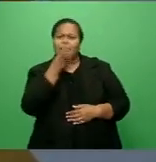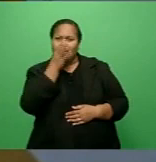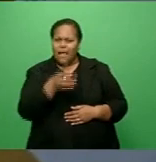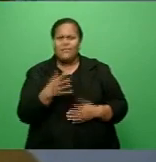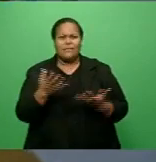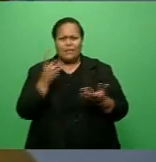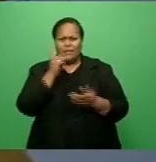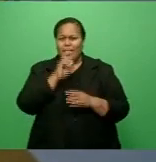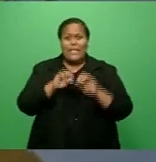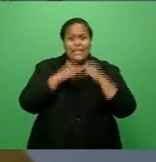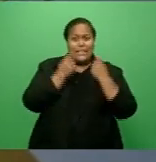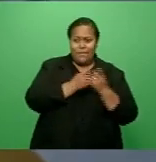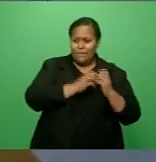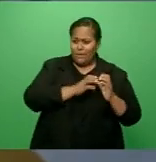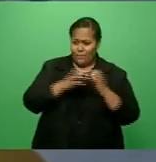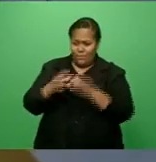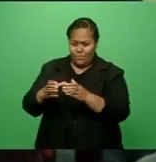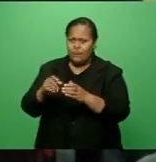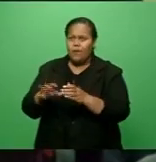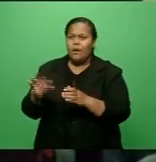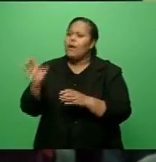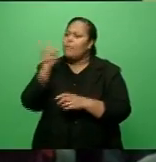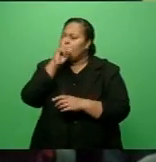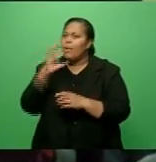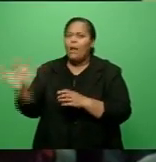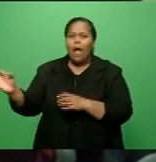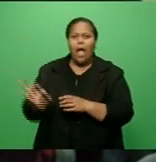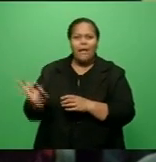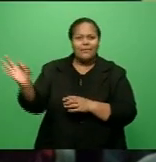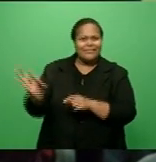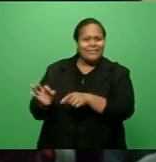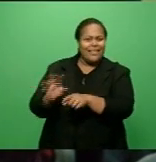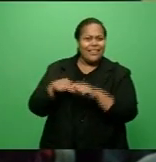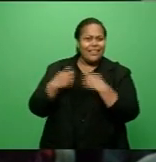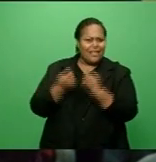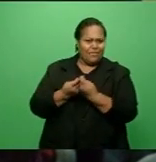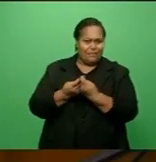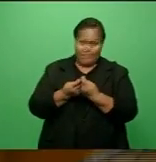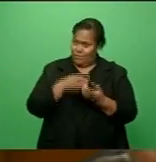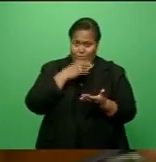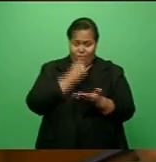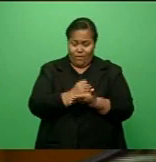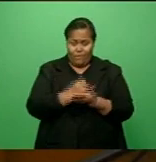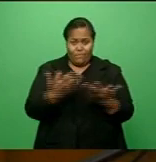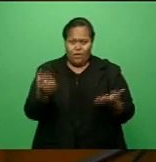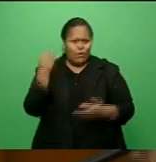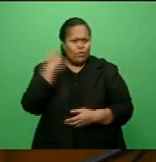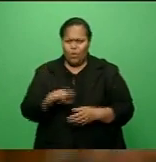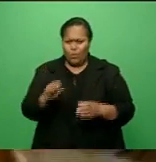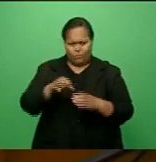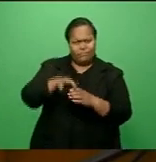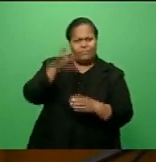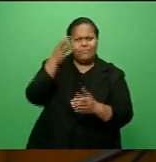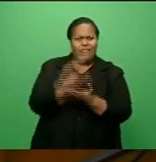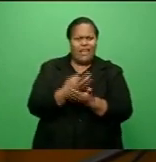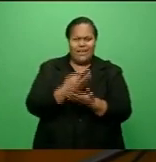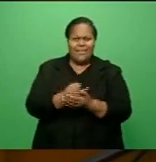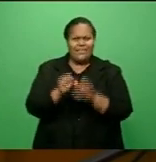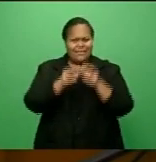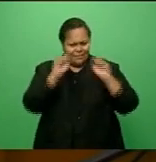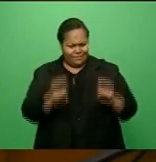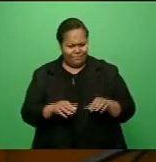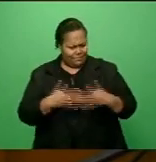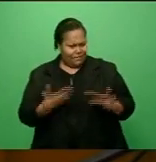into possible irregularities within the authority. Kumar confirms there is no lottery system in place, but this may